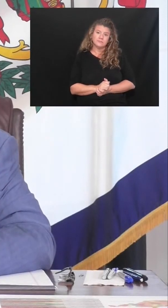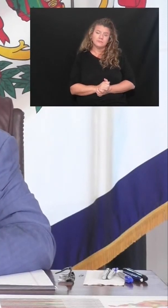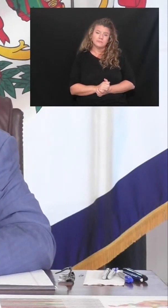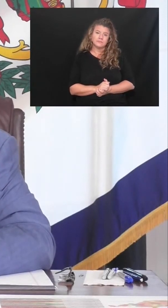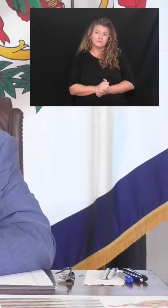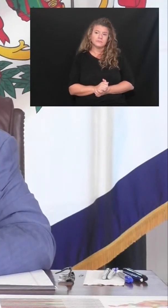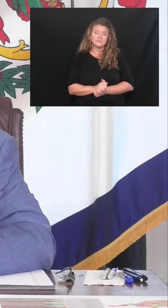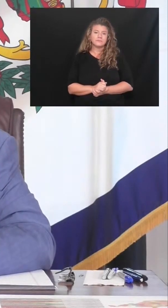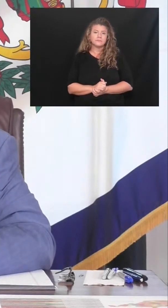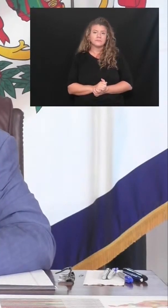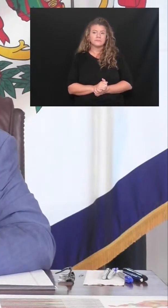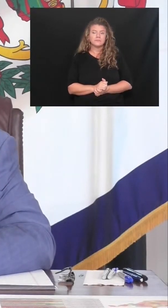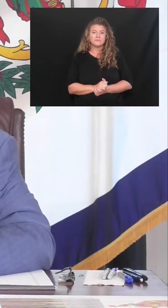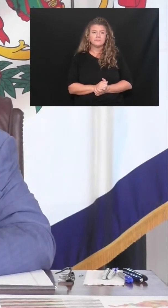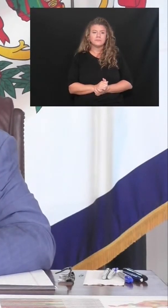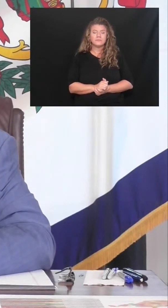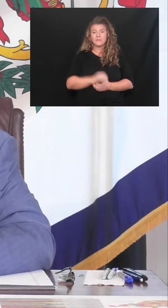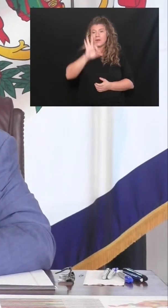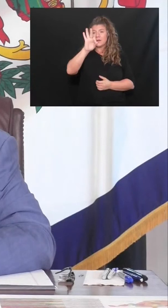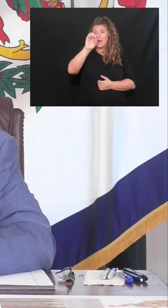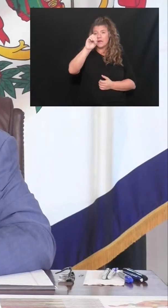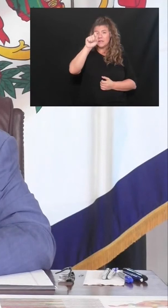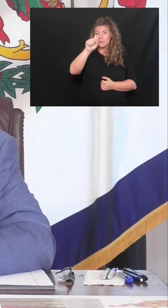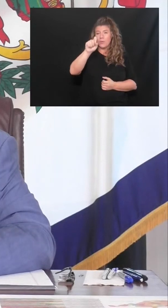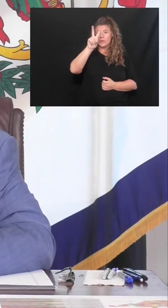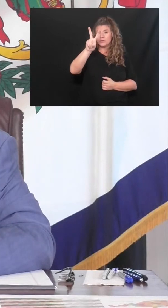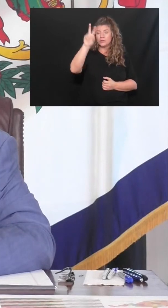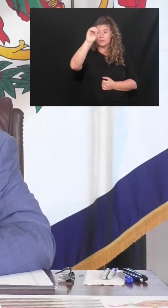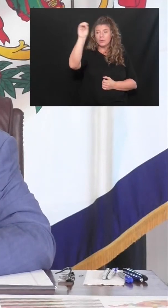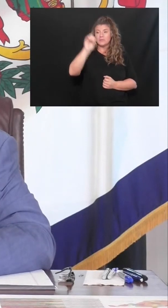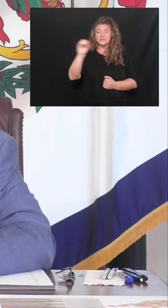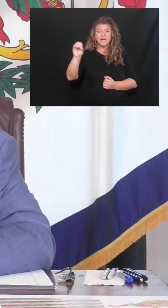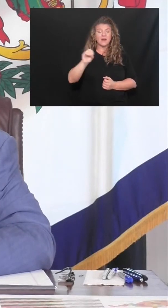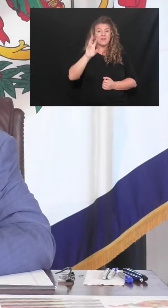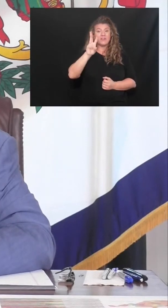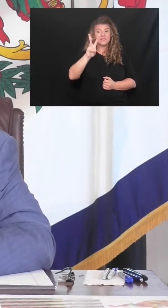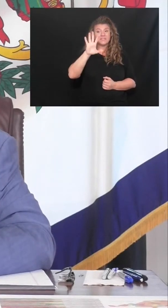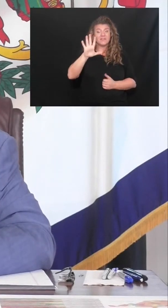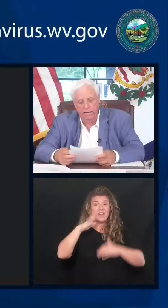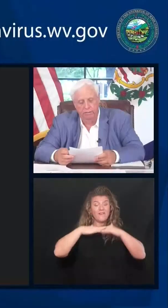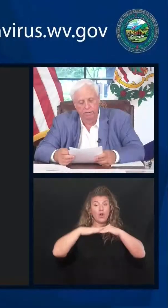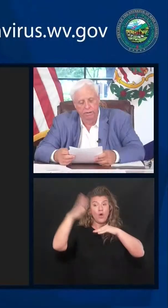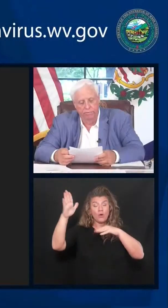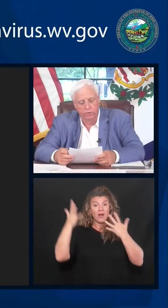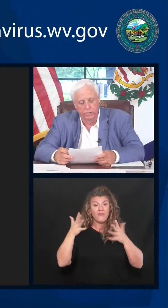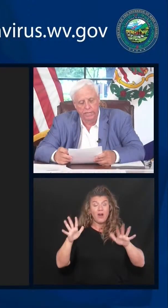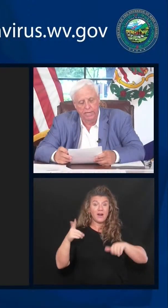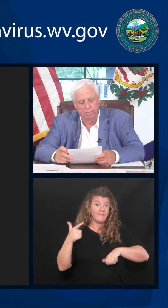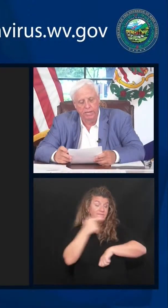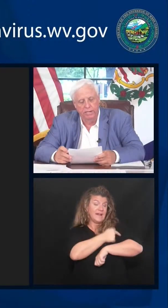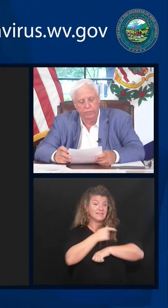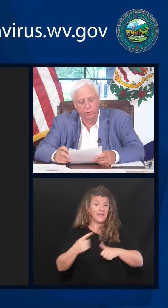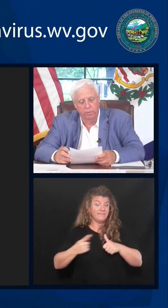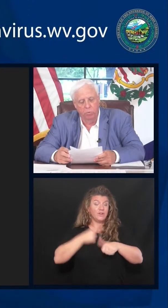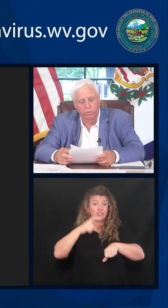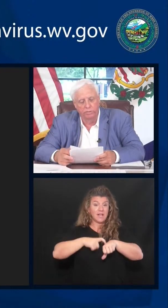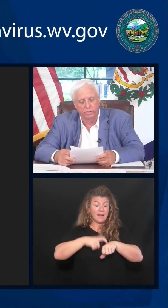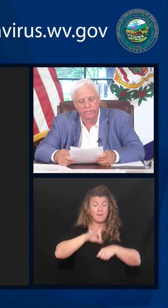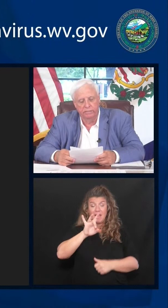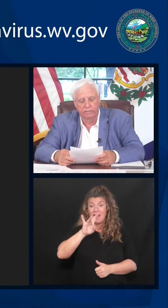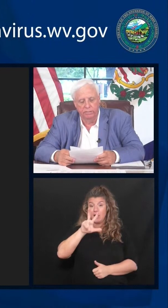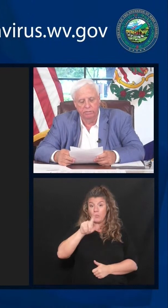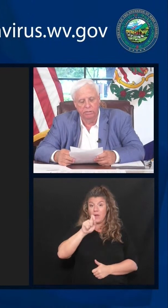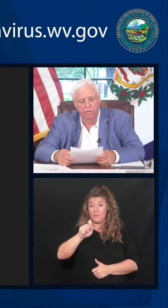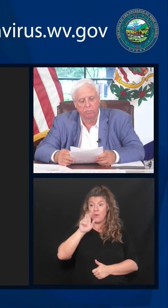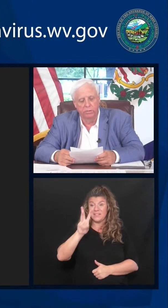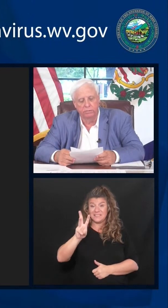Okay, there's 90.2% of our 65 and olders that have been vaccinated first time,